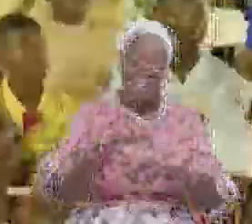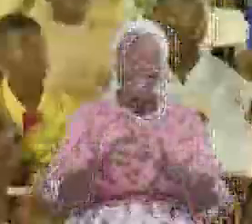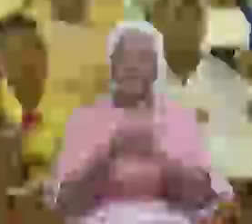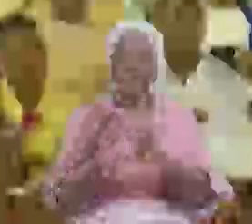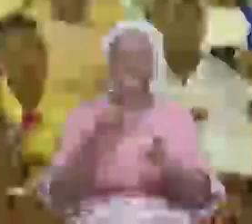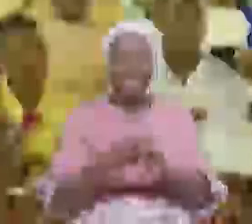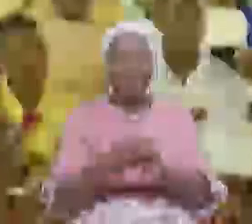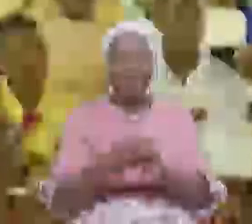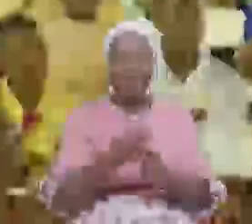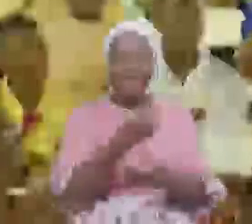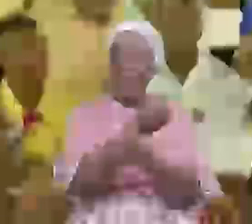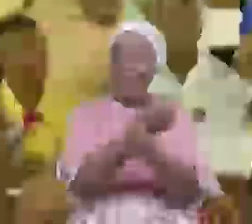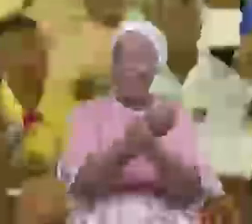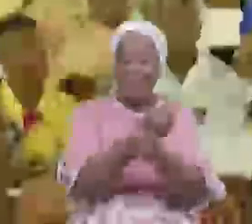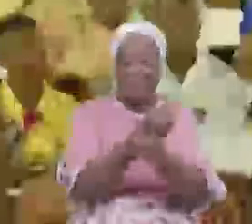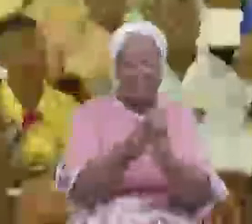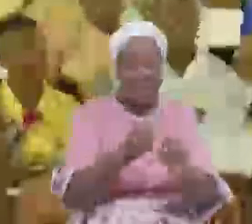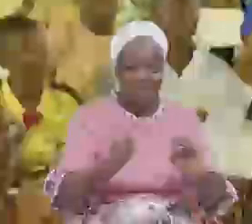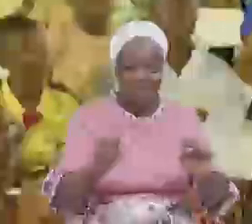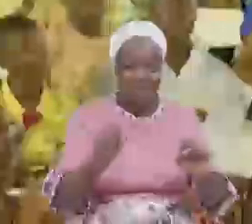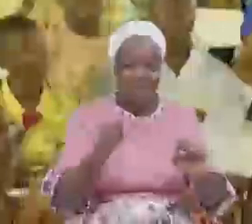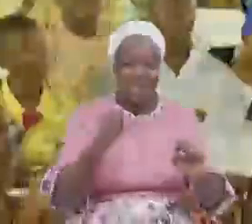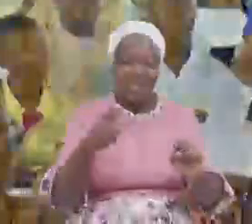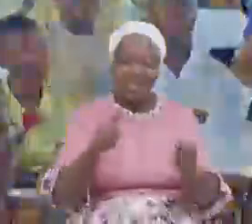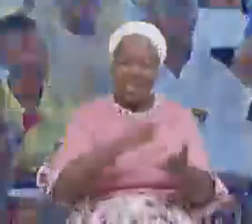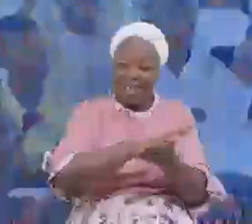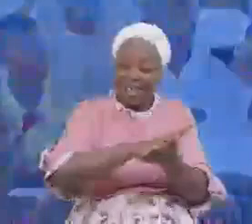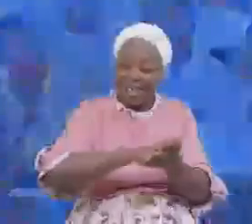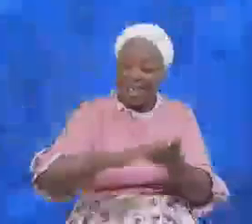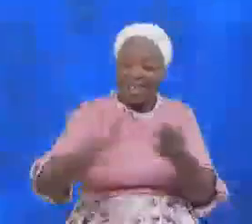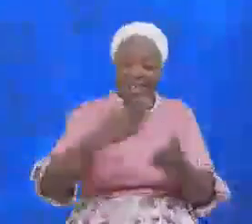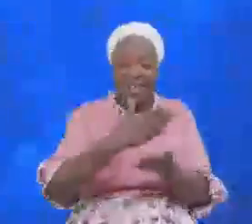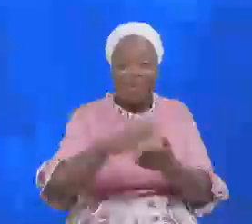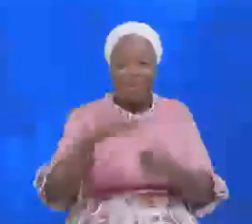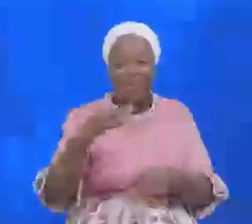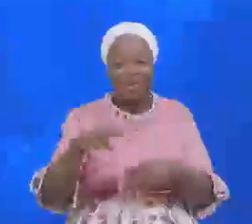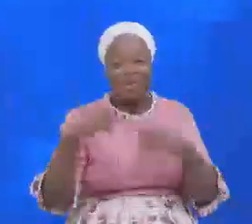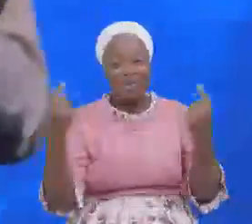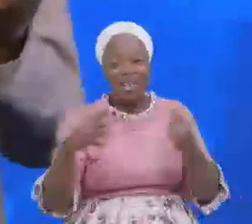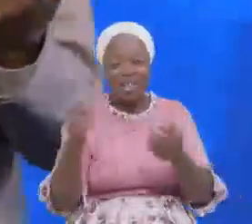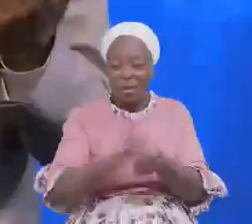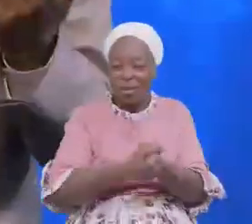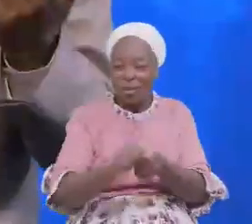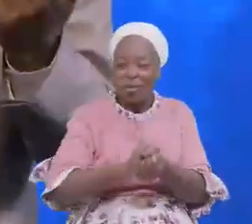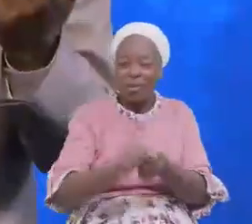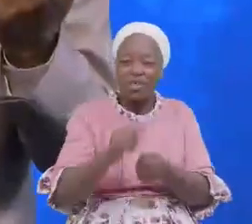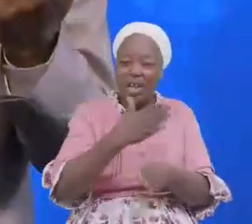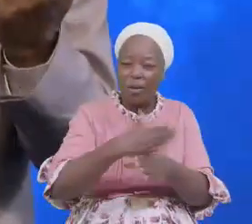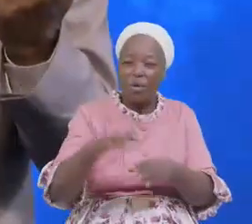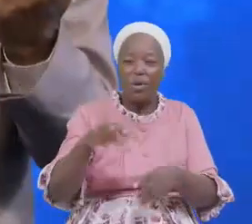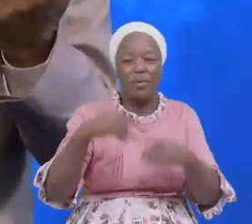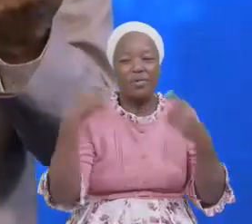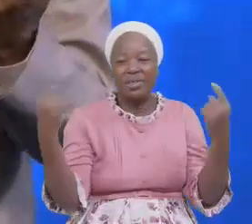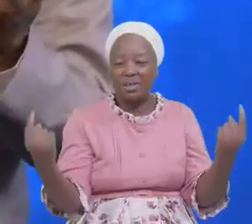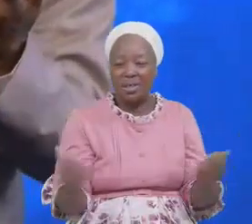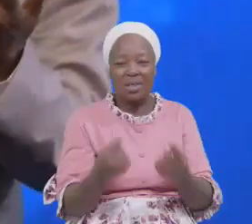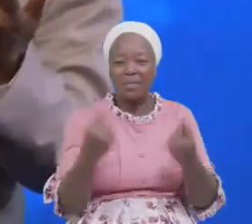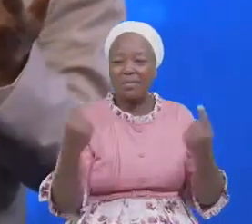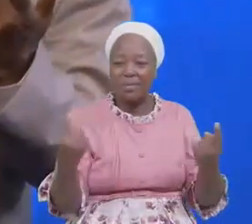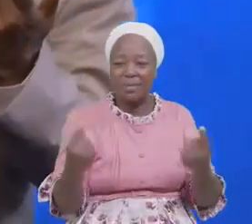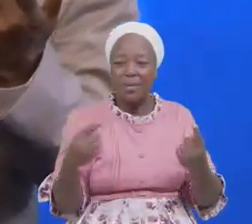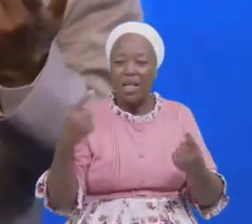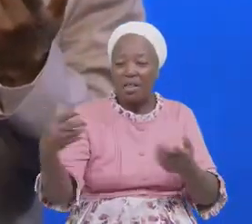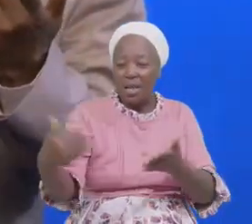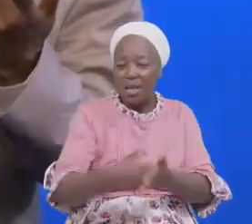Redemption. The cleansing away of sin. The washing away of sin. The new